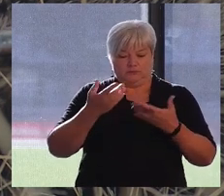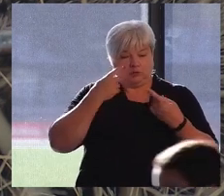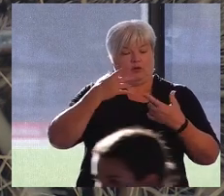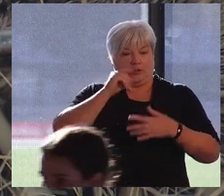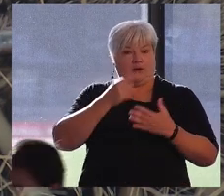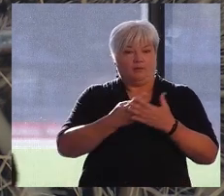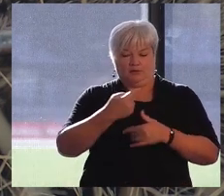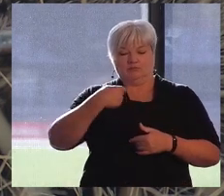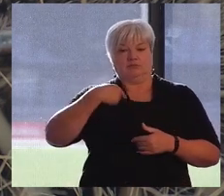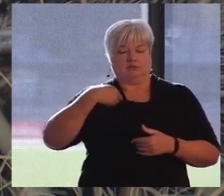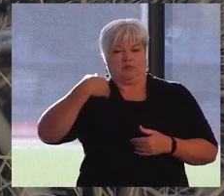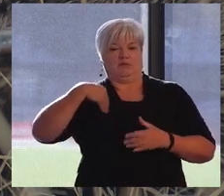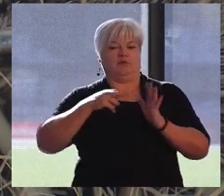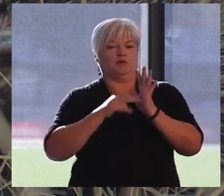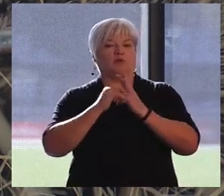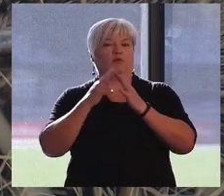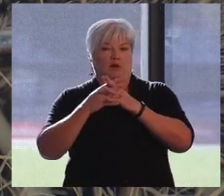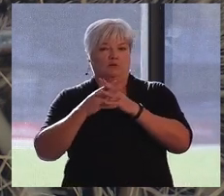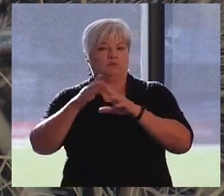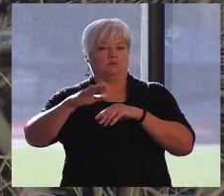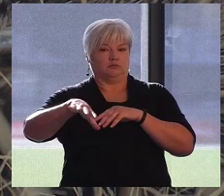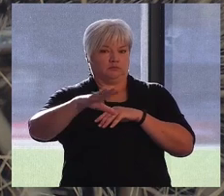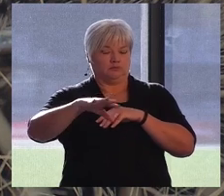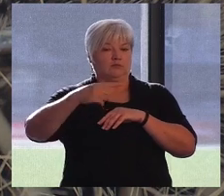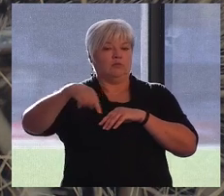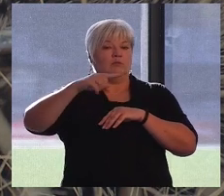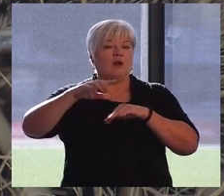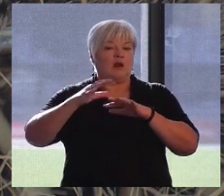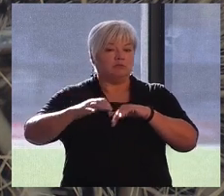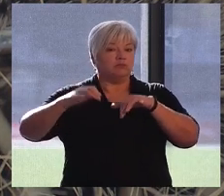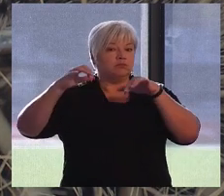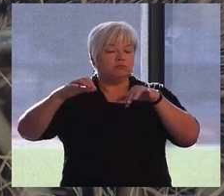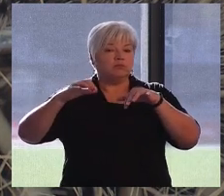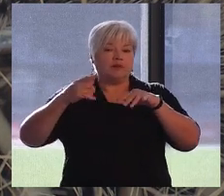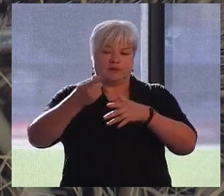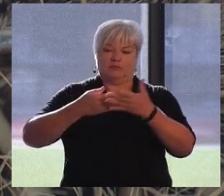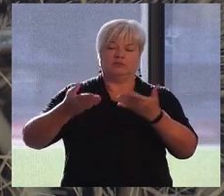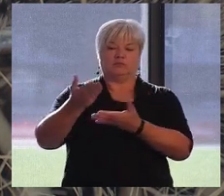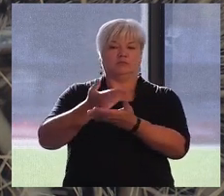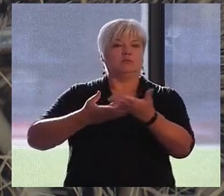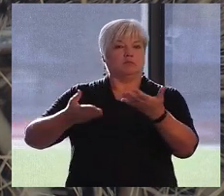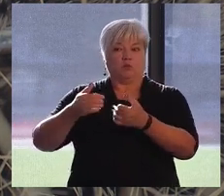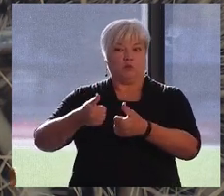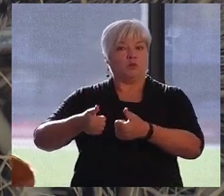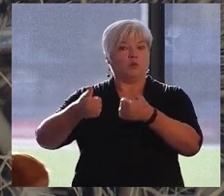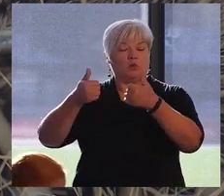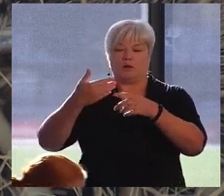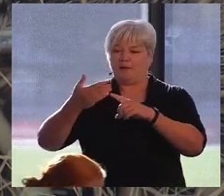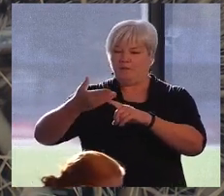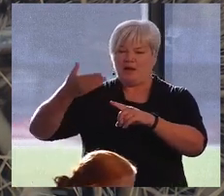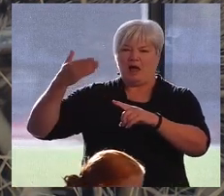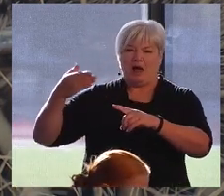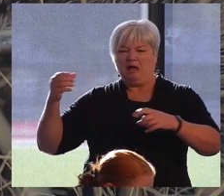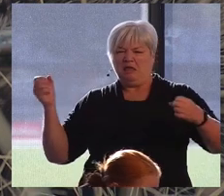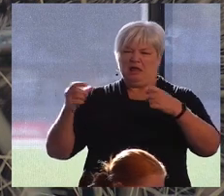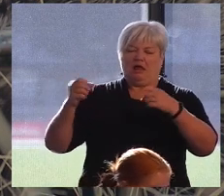Wales, and the conversation in our state parliament is so much more constructive than what it's ever been in the past.